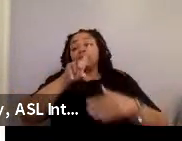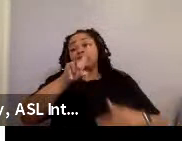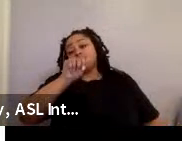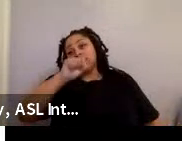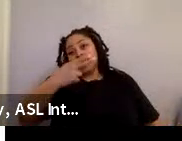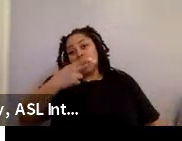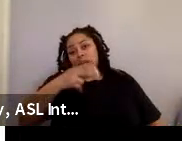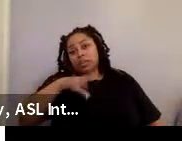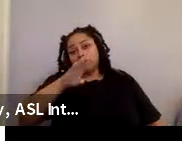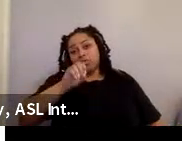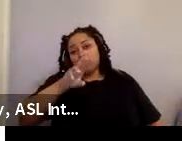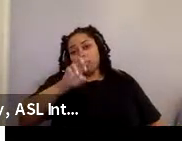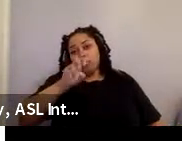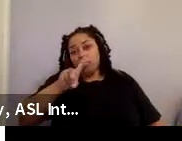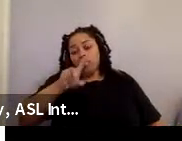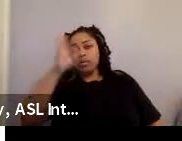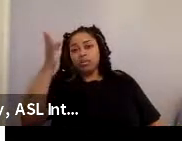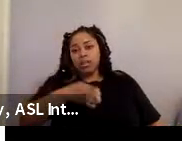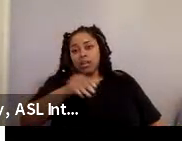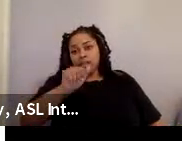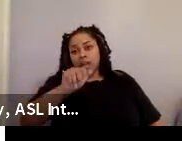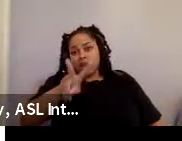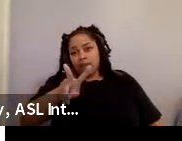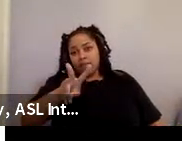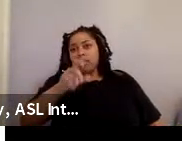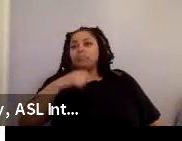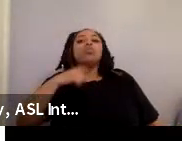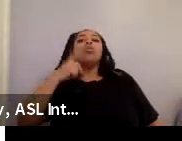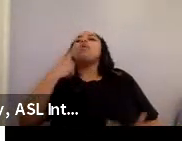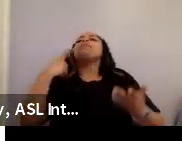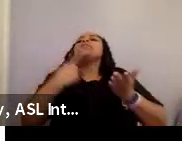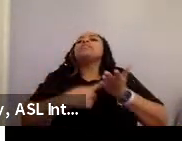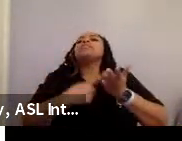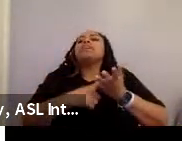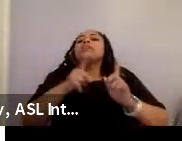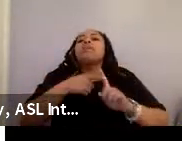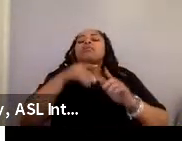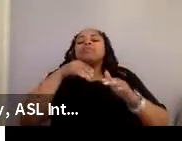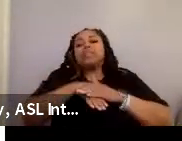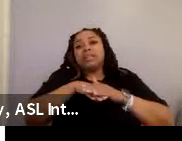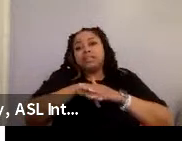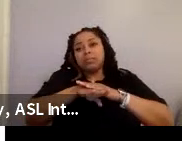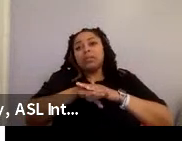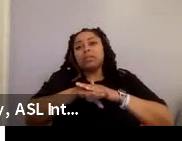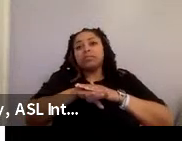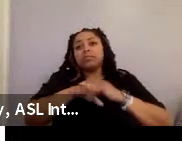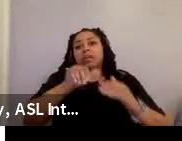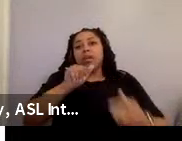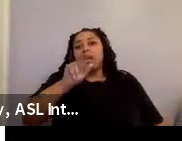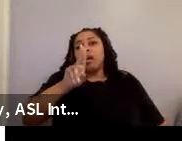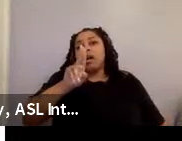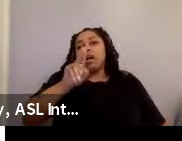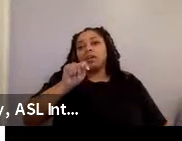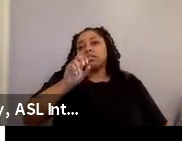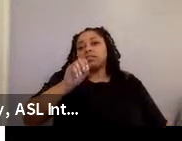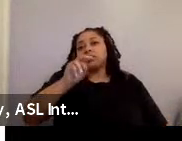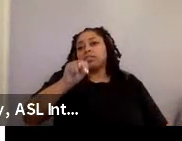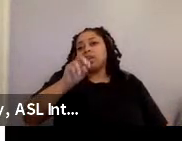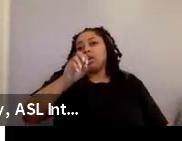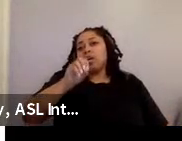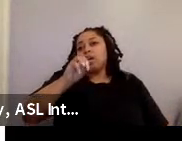access-dashboard/AV, where we're talking about, just having a discussion about the accessibility of autonomous vehicles. So the